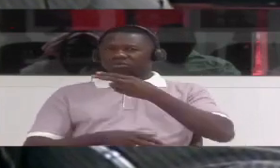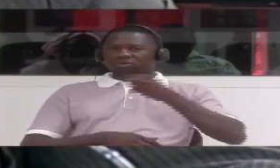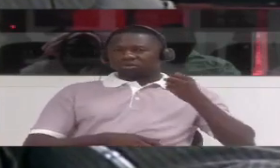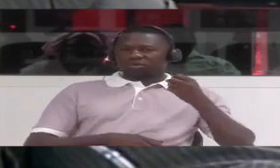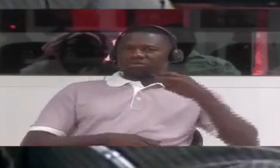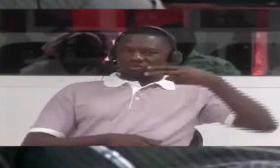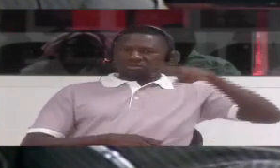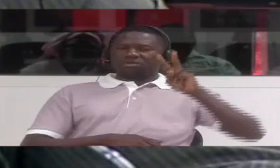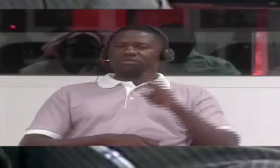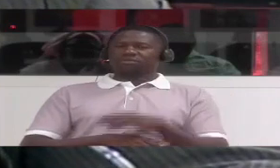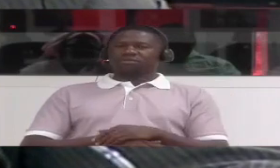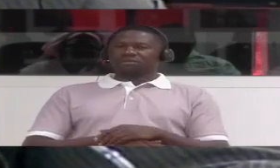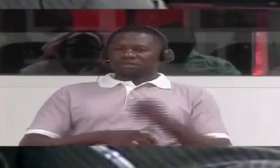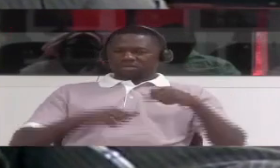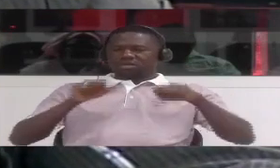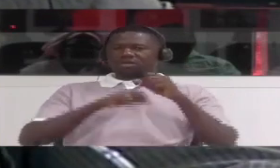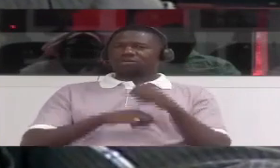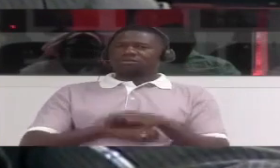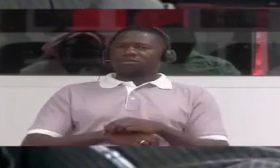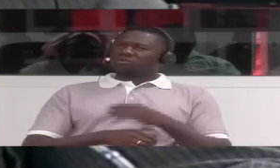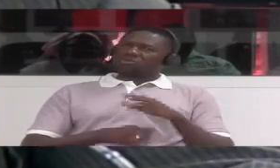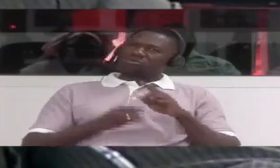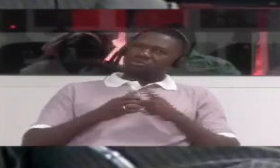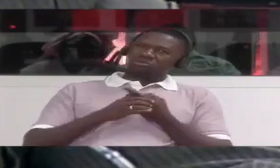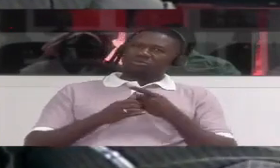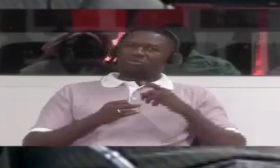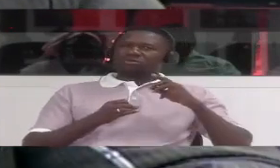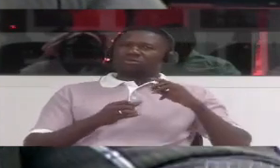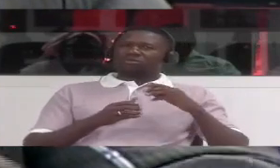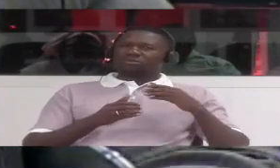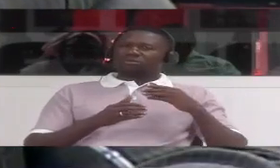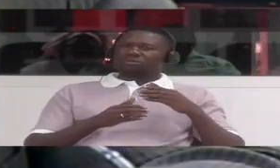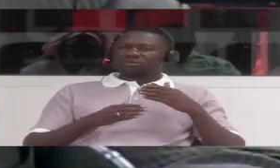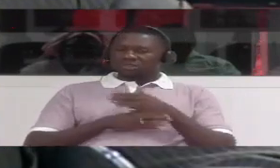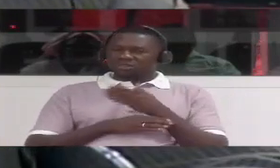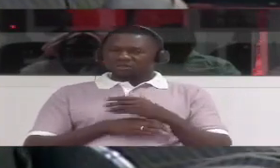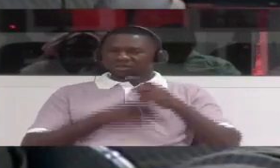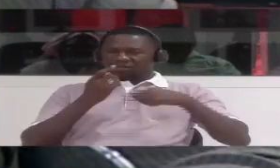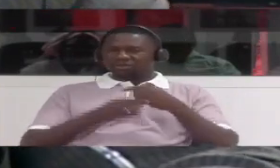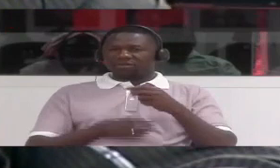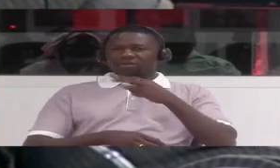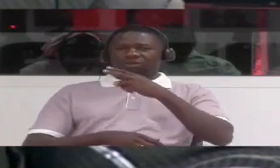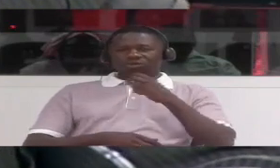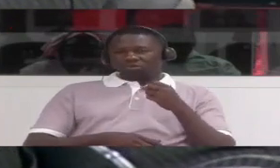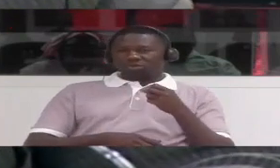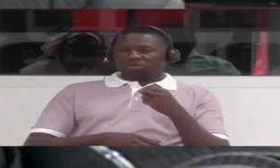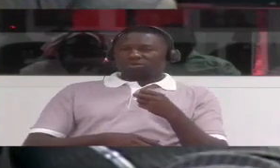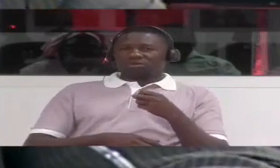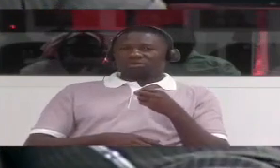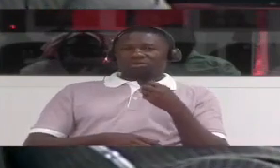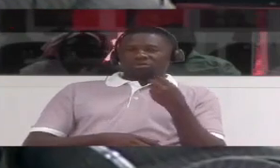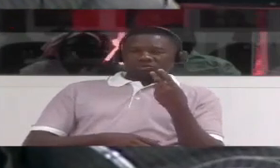2012? Yeah, I think so. Somewhere around that, or late 2011. It was certainly after the 2011 election, so